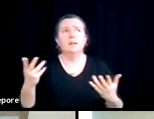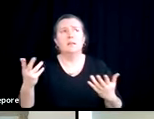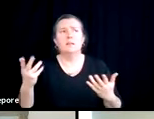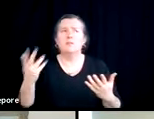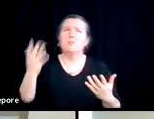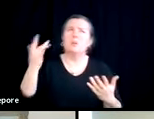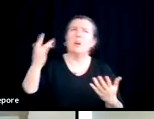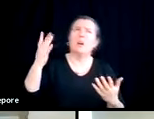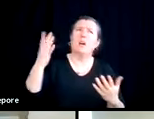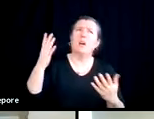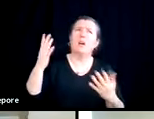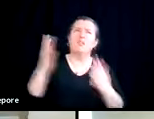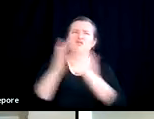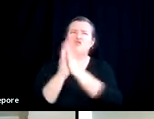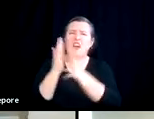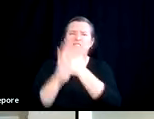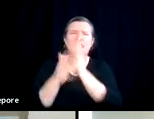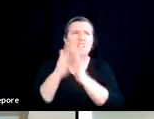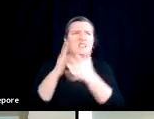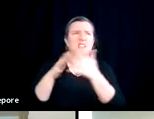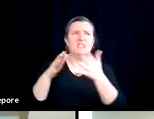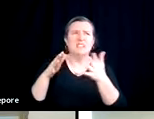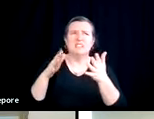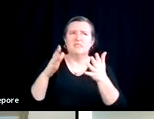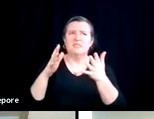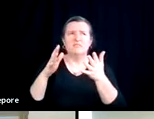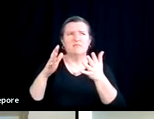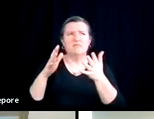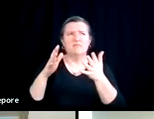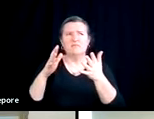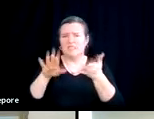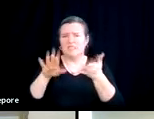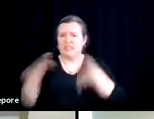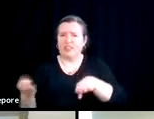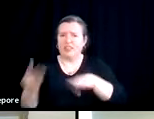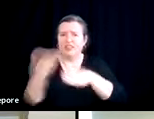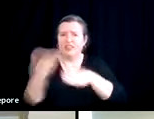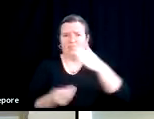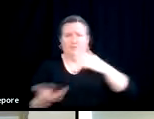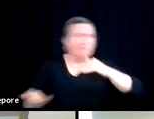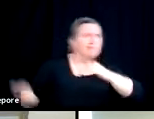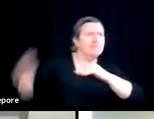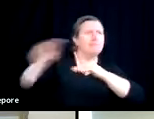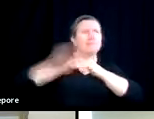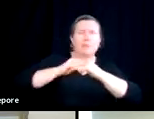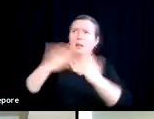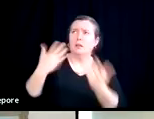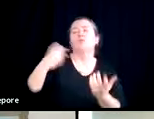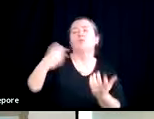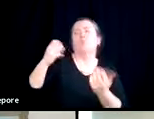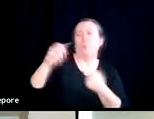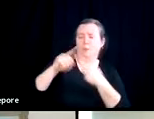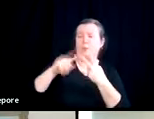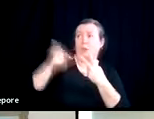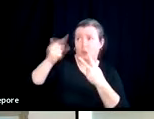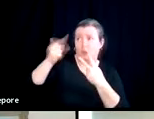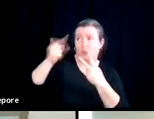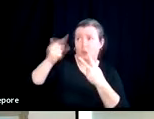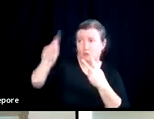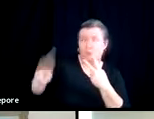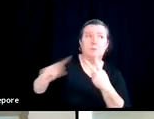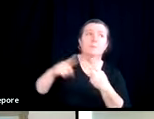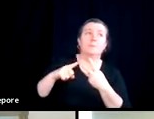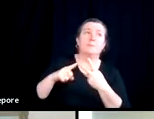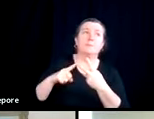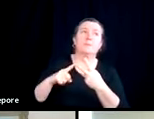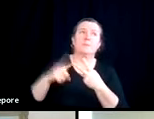despite reduced traffic? And then lastly, for you, Governor, this is a bit of a windup, but my last question. You signed a bill